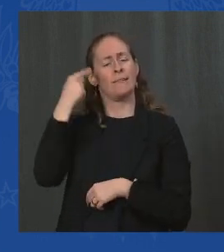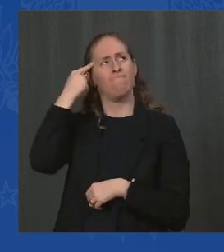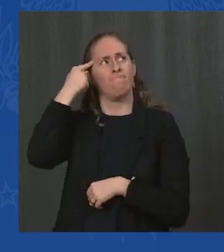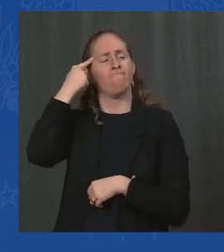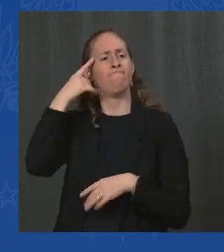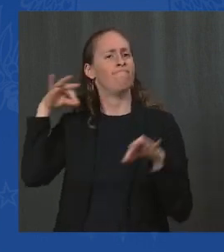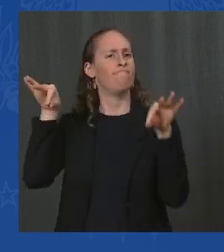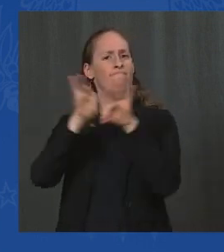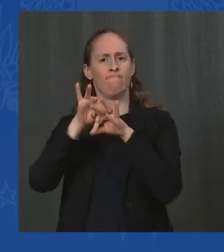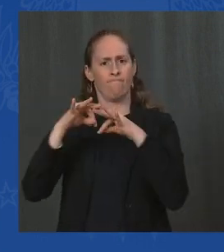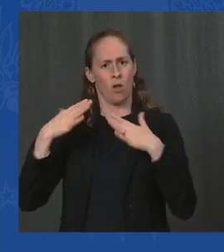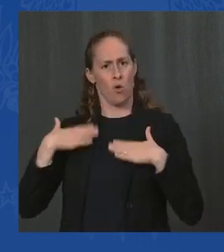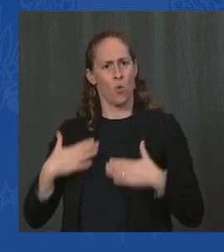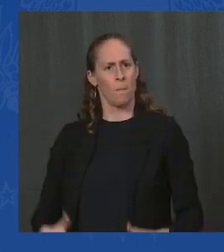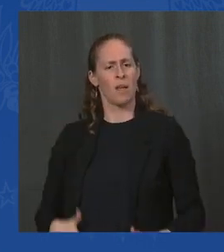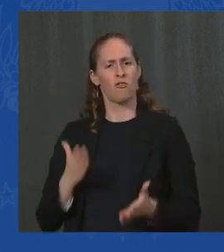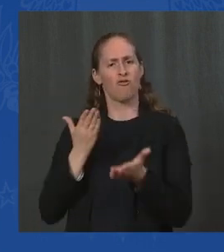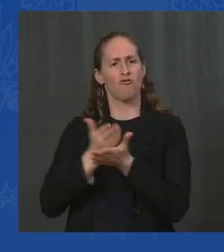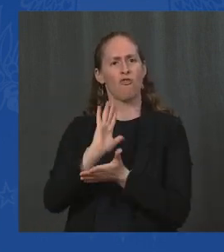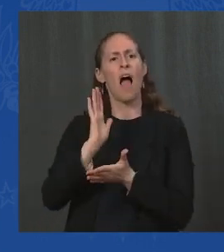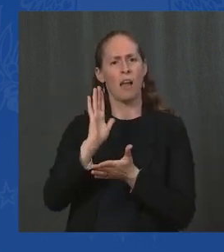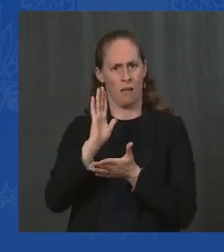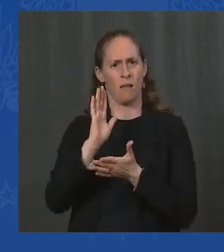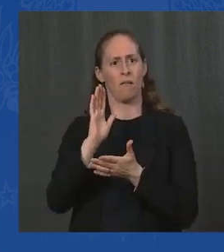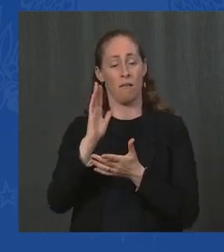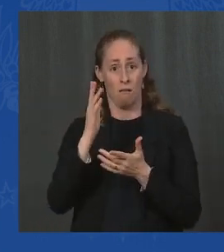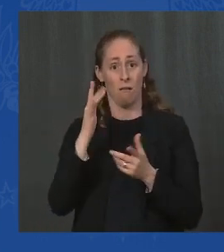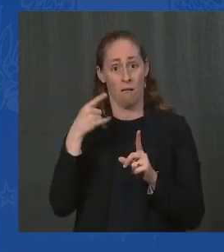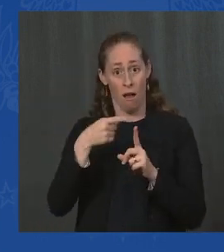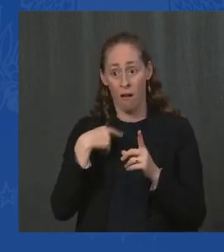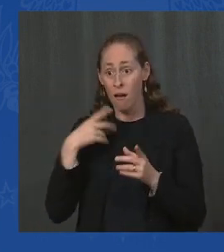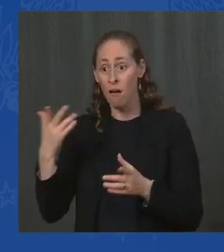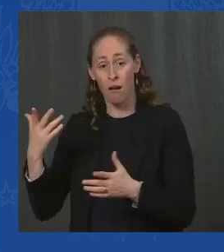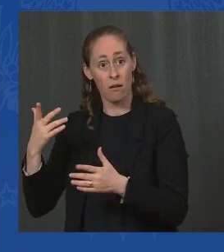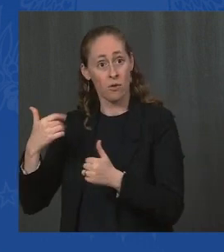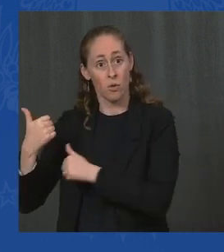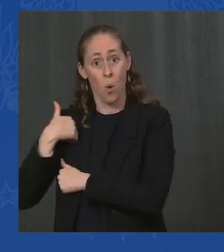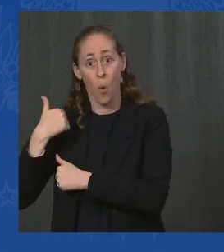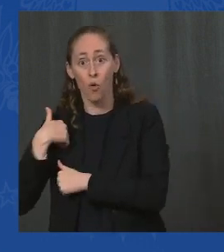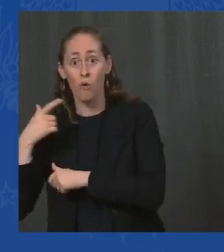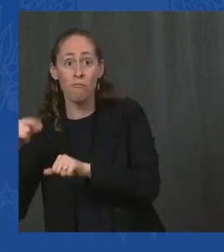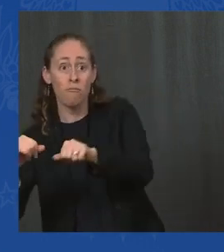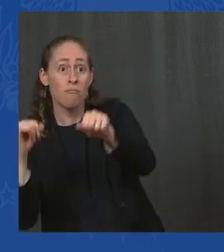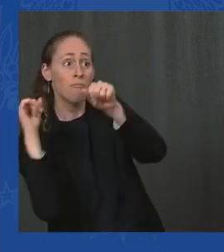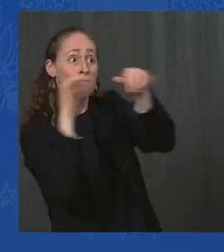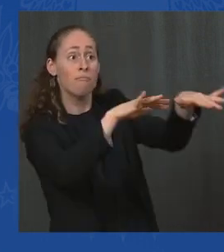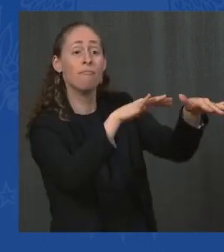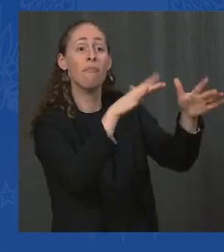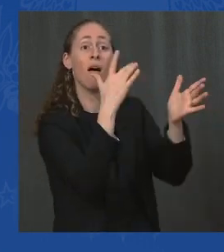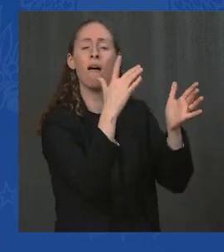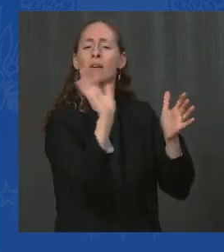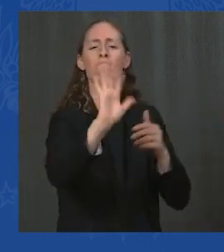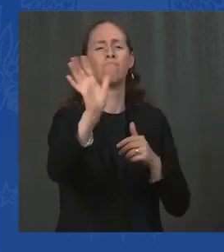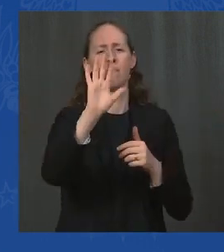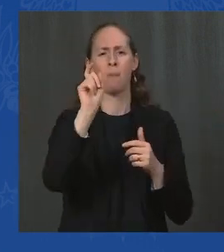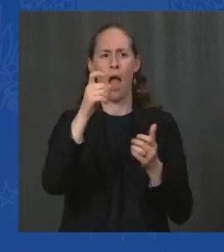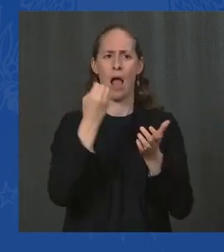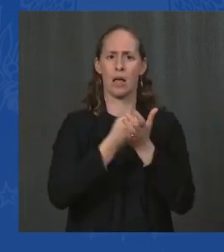military deployments, but through diplomacy, economic tools, and rallying the rest of the world for support.